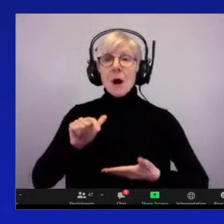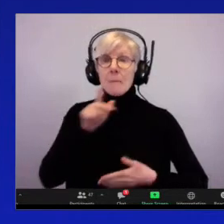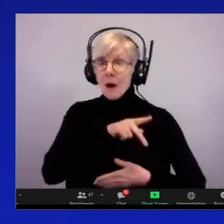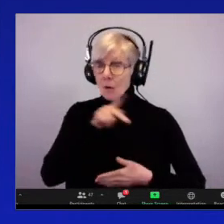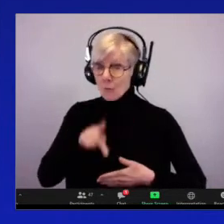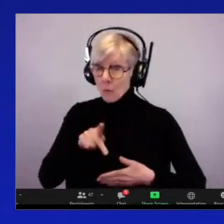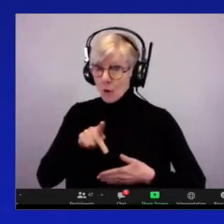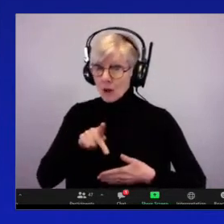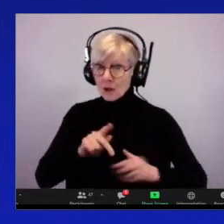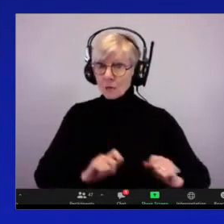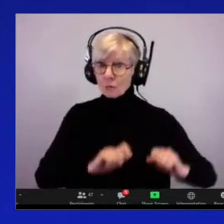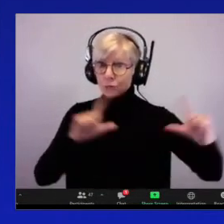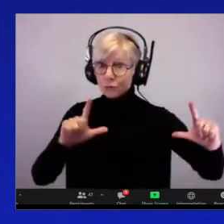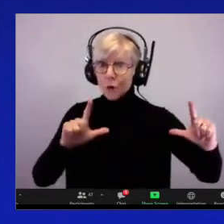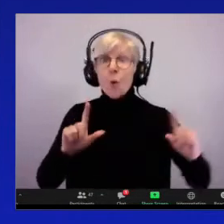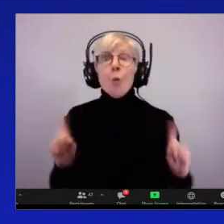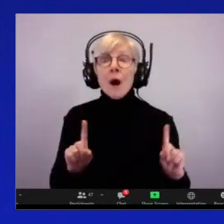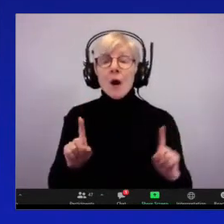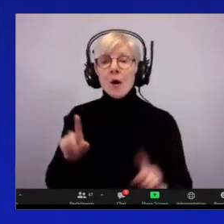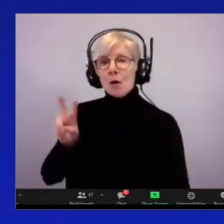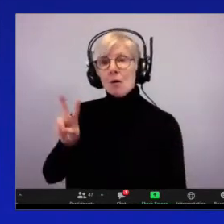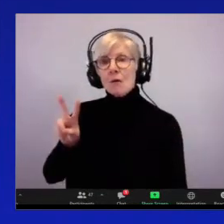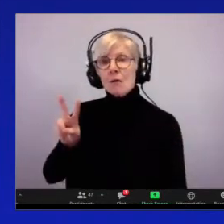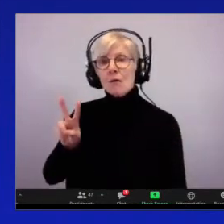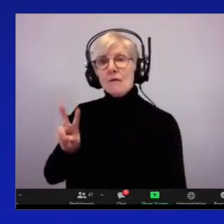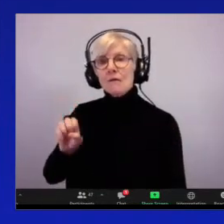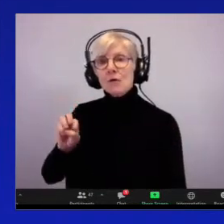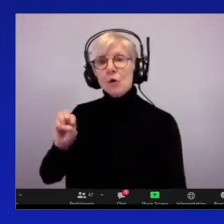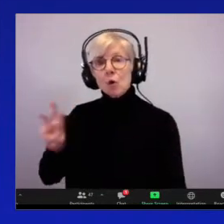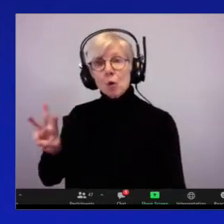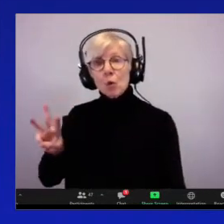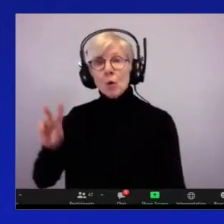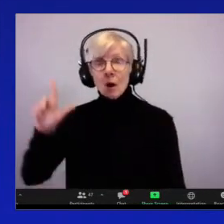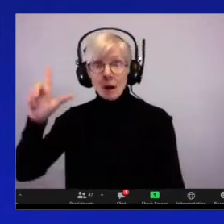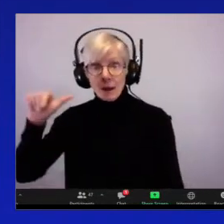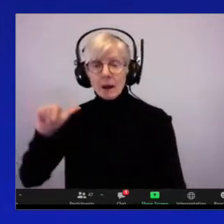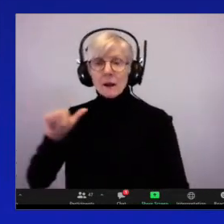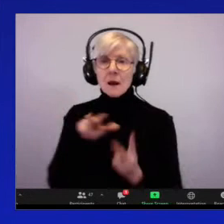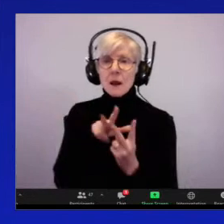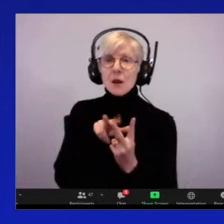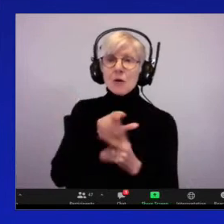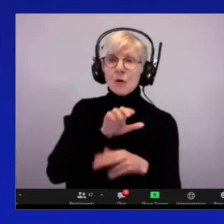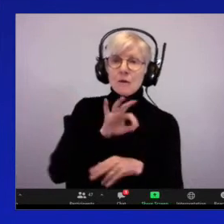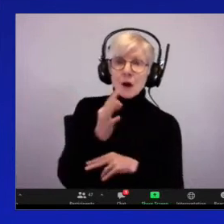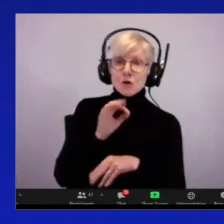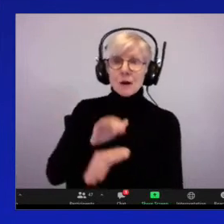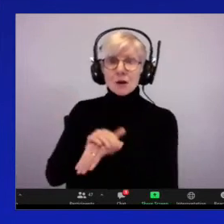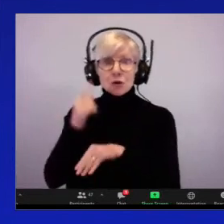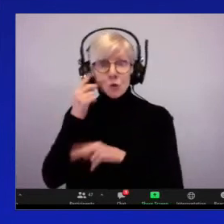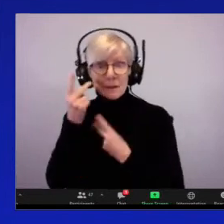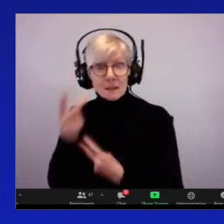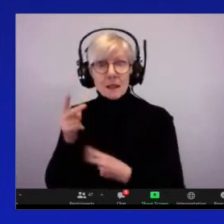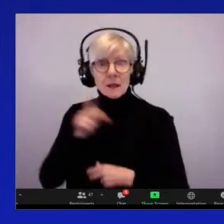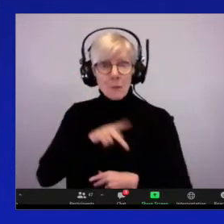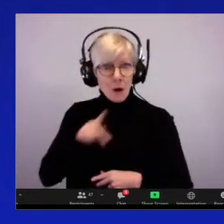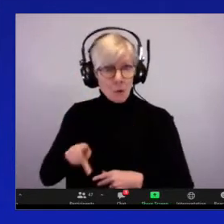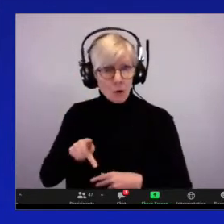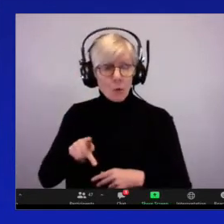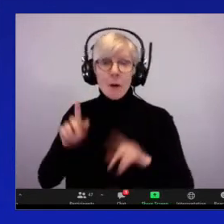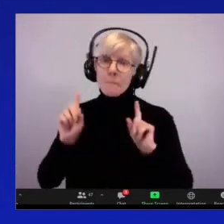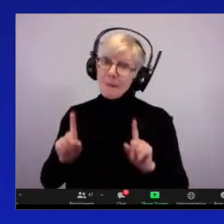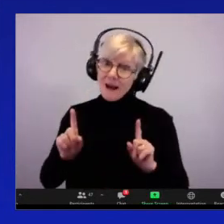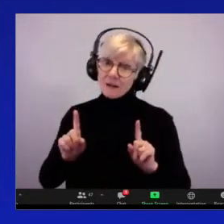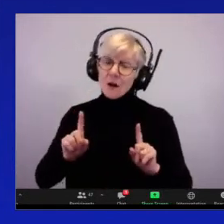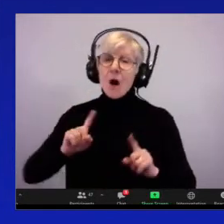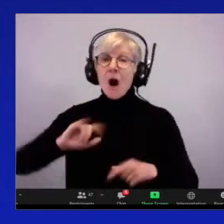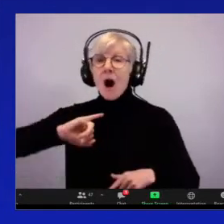English. Unfortunately, this option is not available if you're using a mobile app or your tablet or your phone.